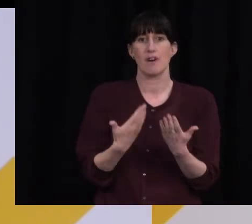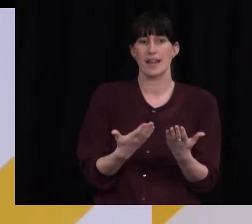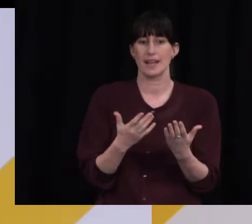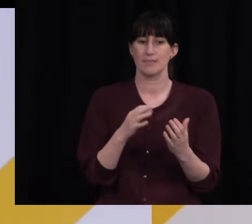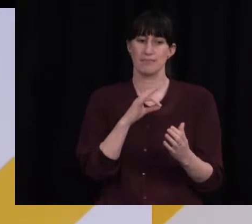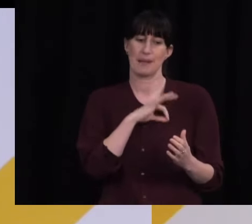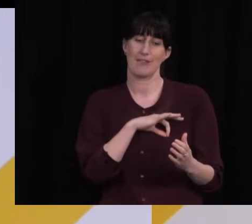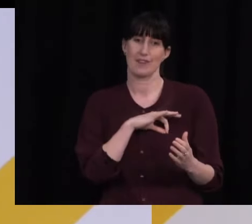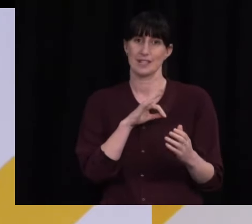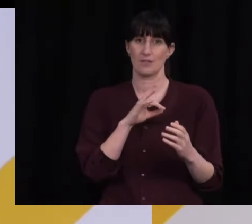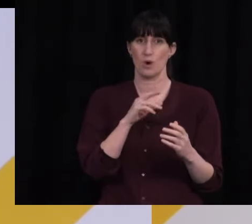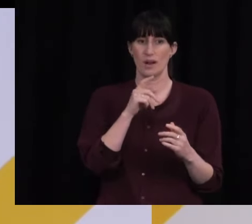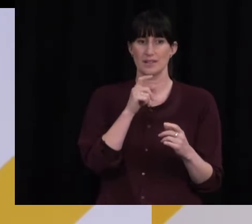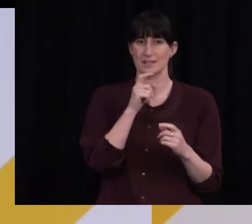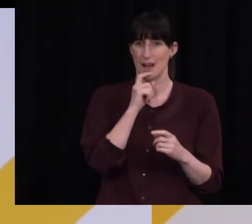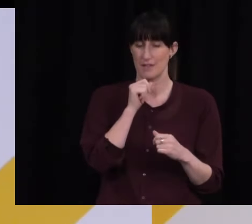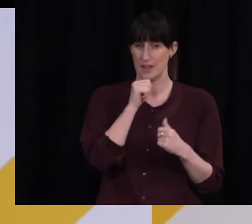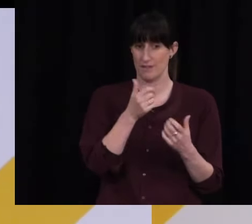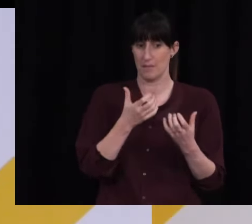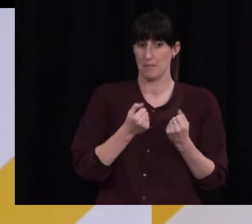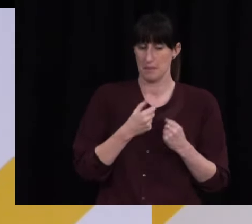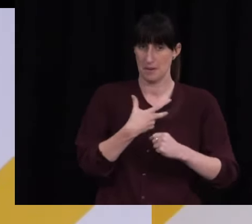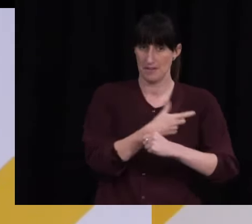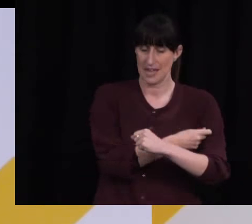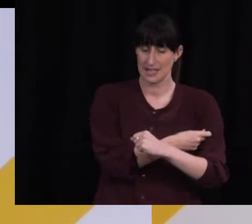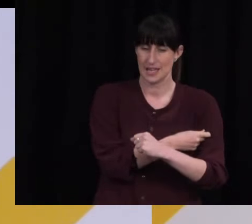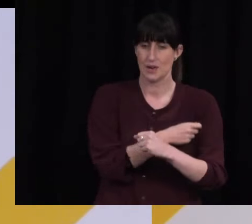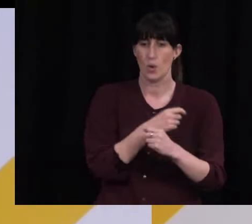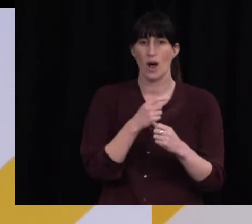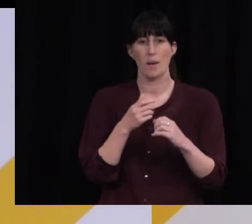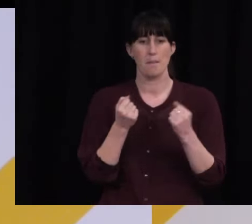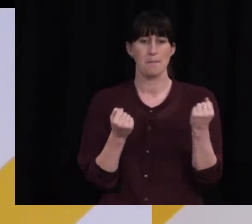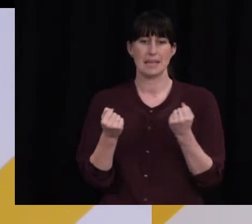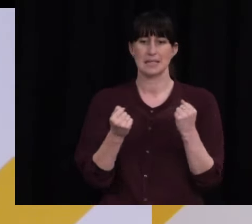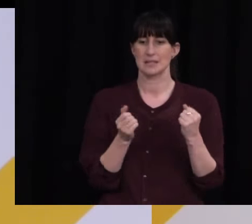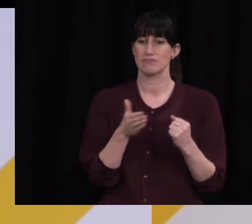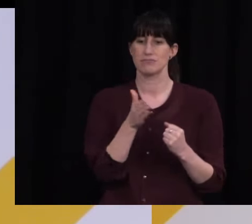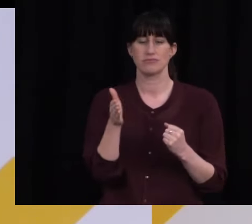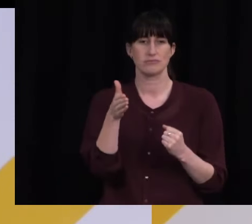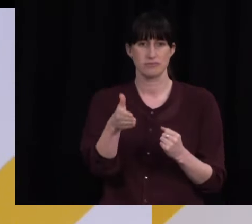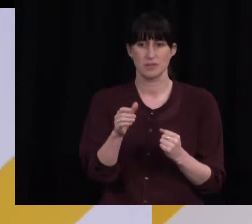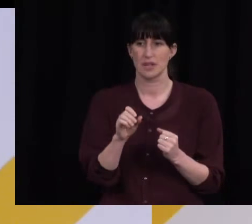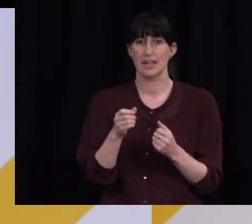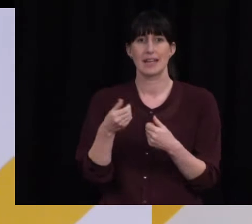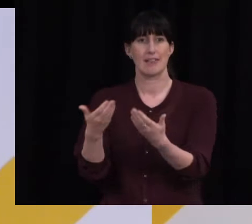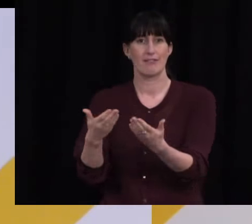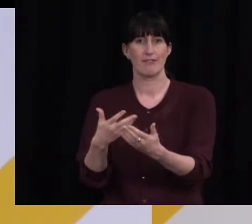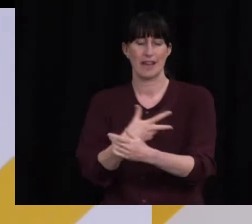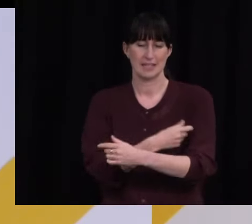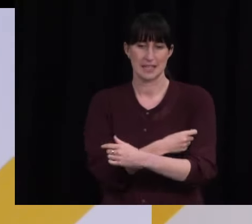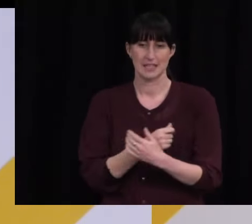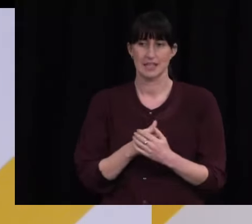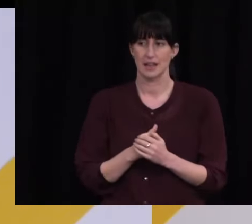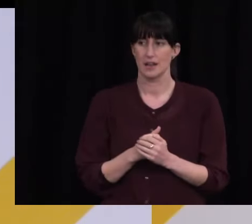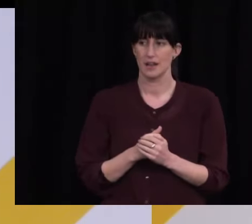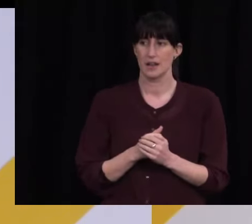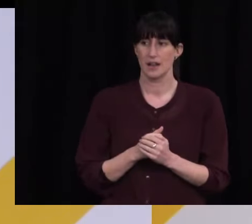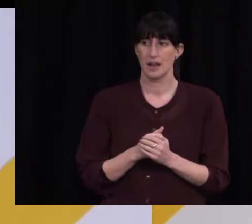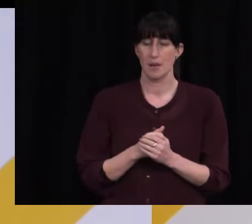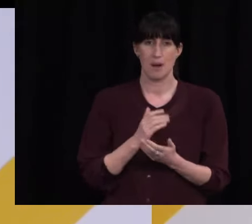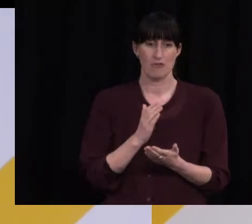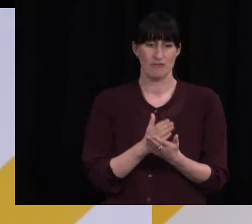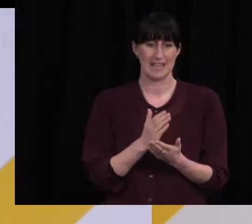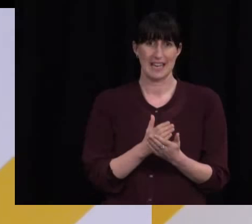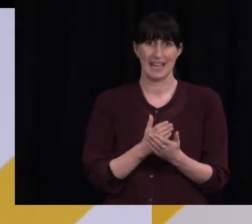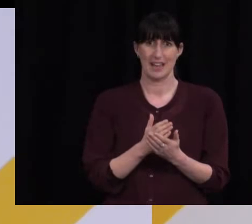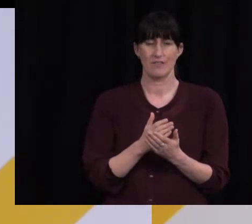up. This is a problem, though, that nationally agencies face every 5 years in the census or every 3 years of the election. There's about 1 million people who don't really